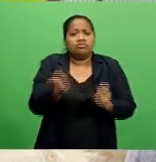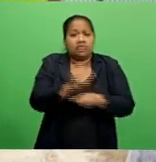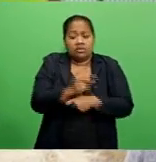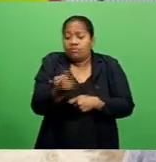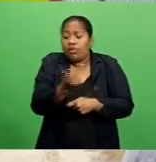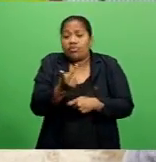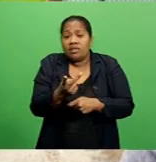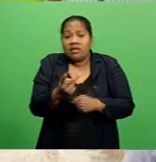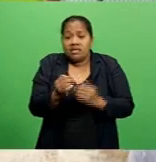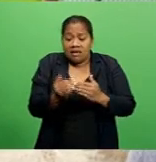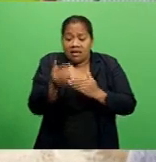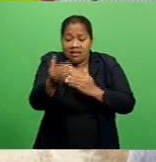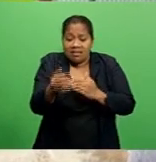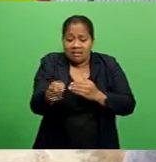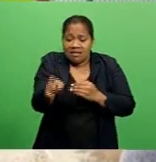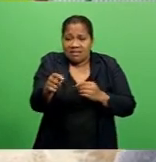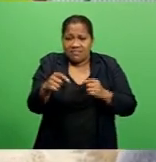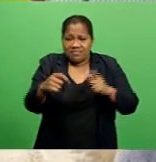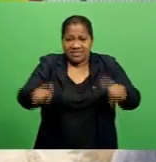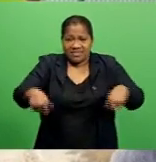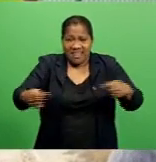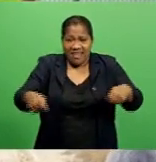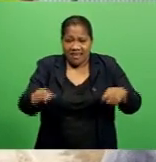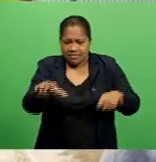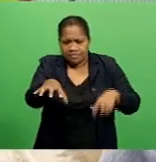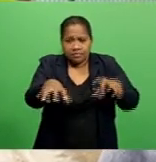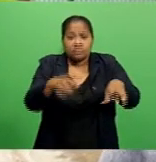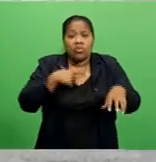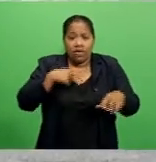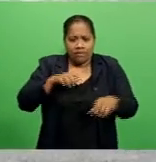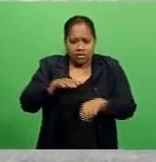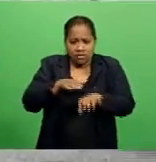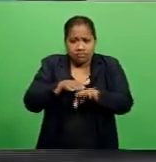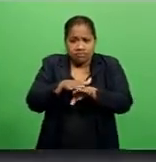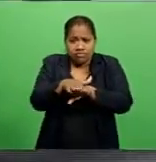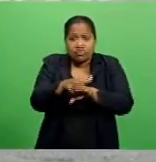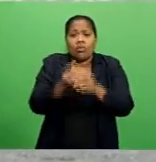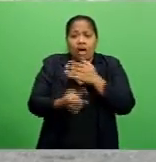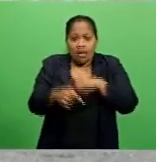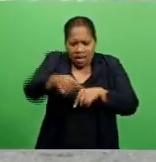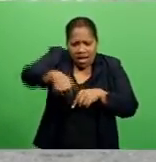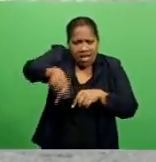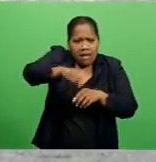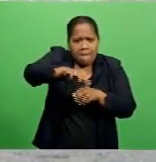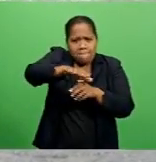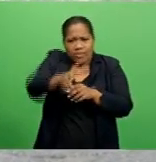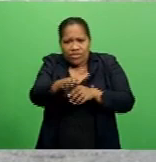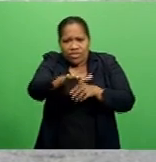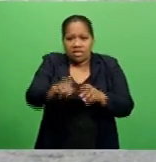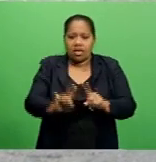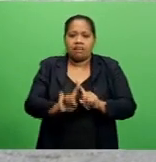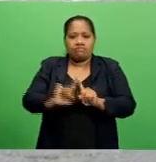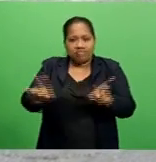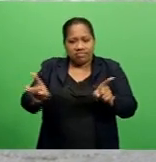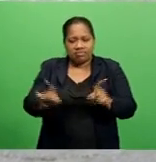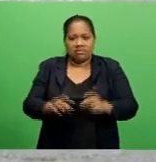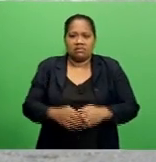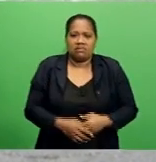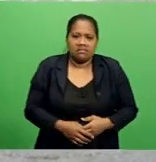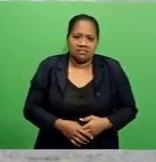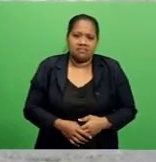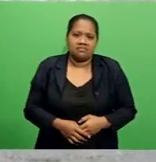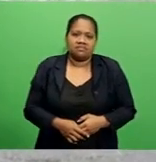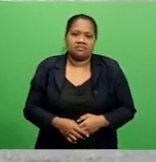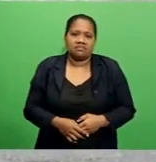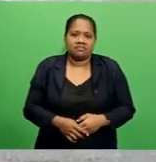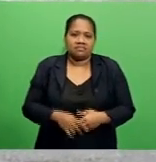because the car fell in the potholes, and what happened was that it burst. The increase